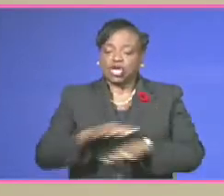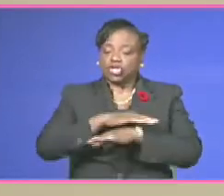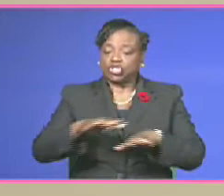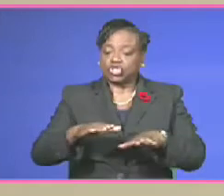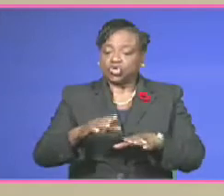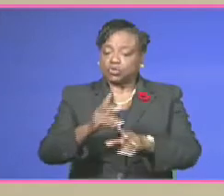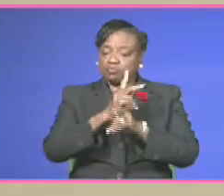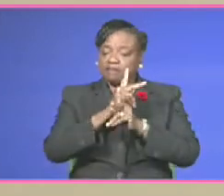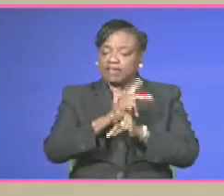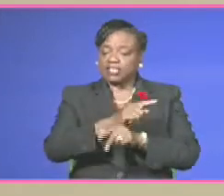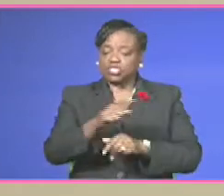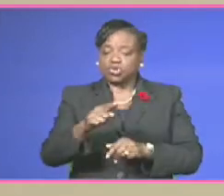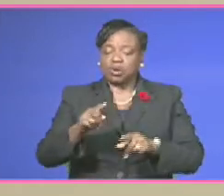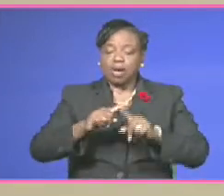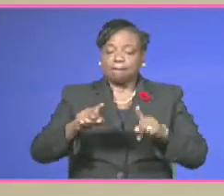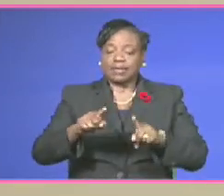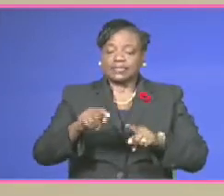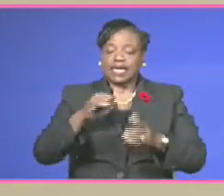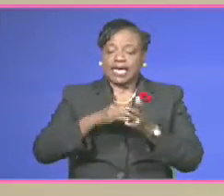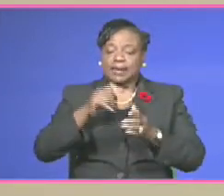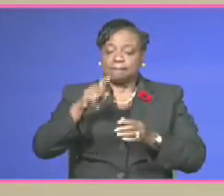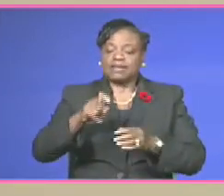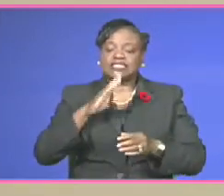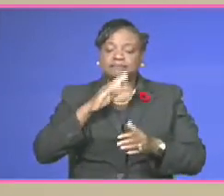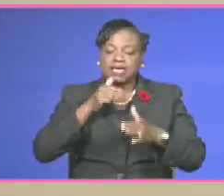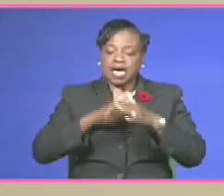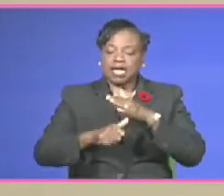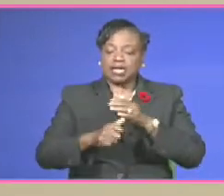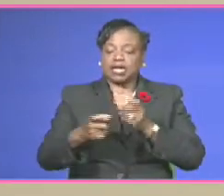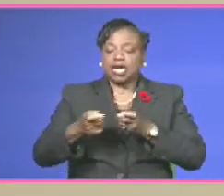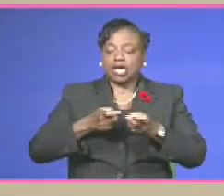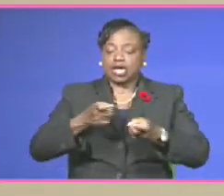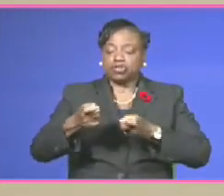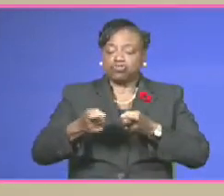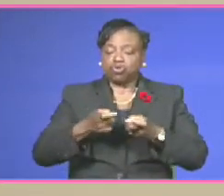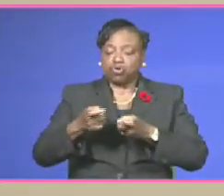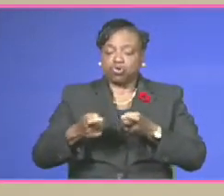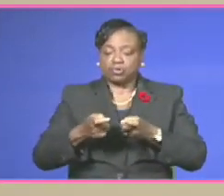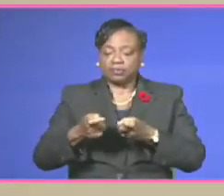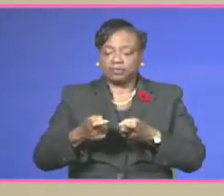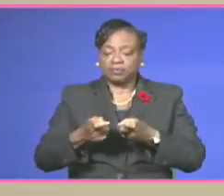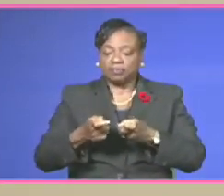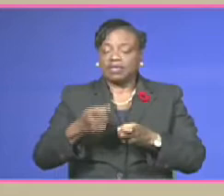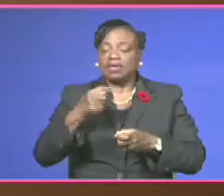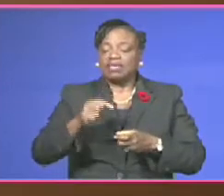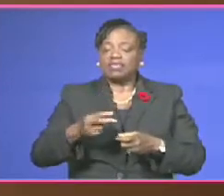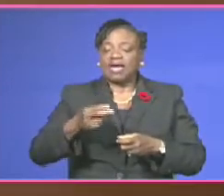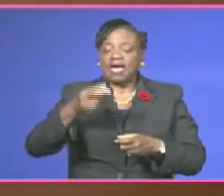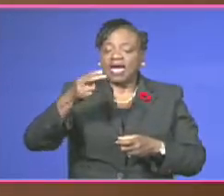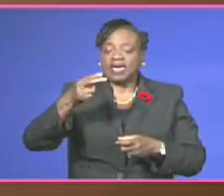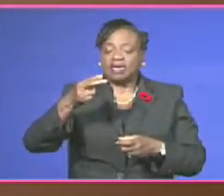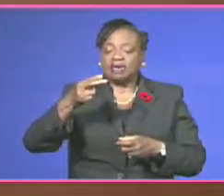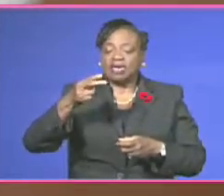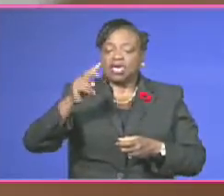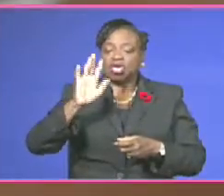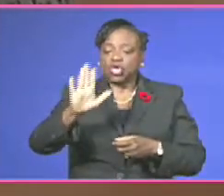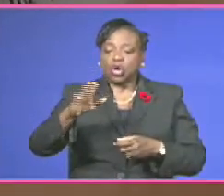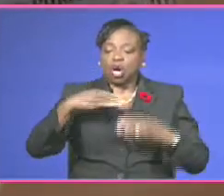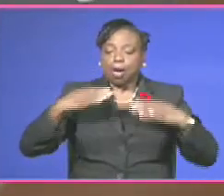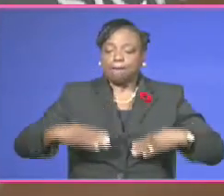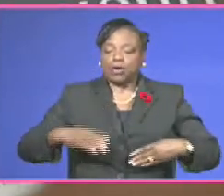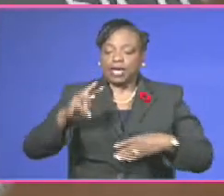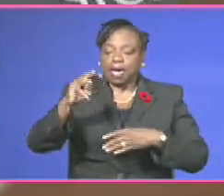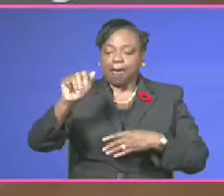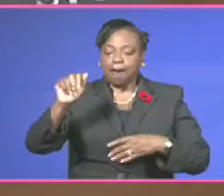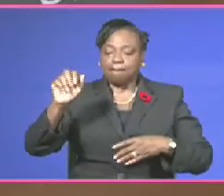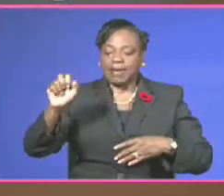under control. You have to be within a certain body mass index, because the higher your body mass index